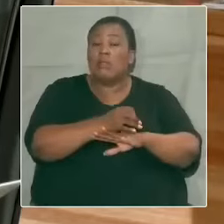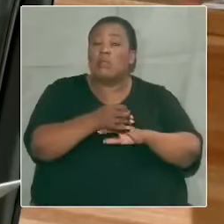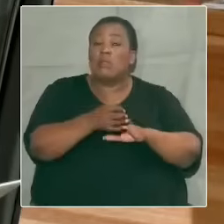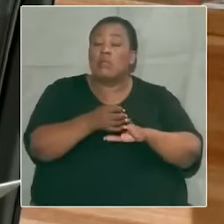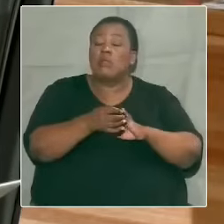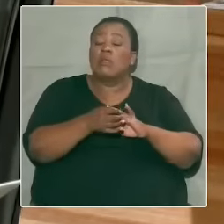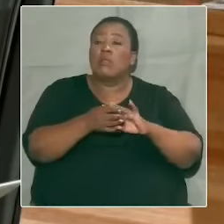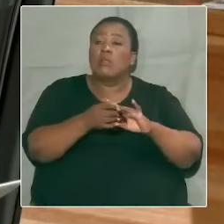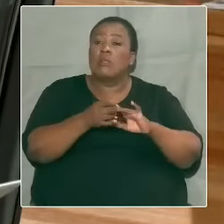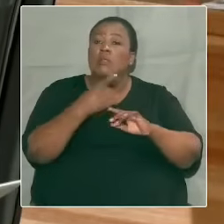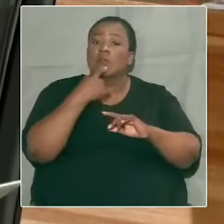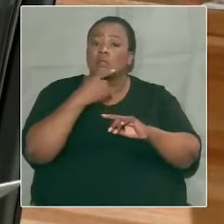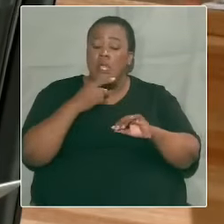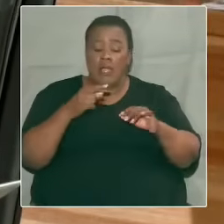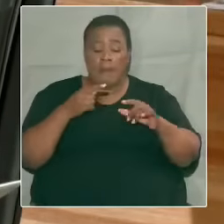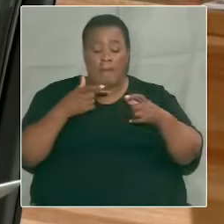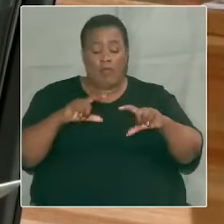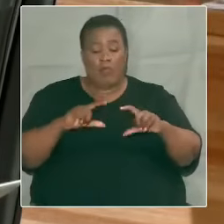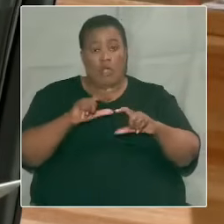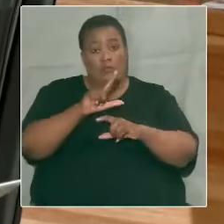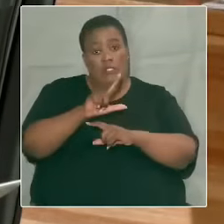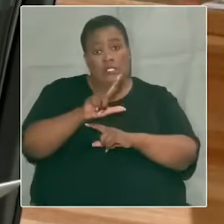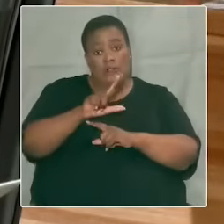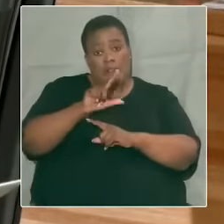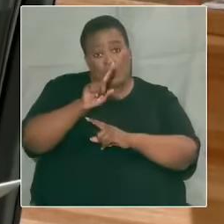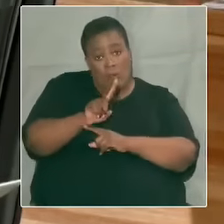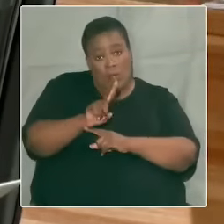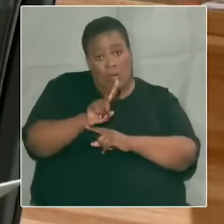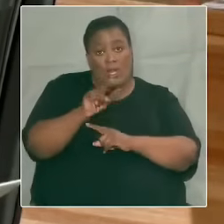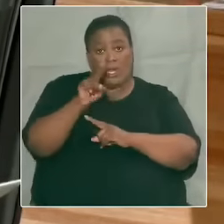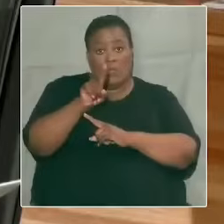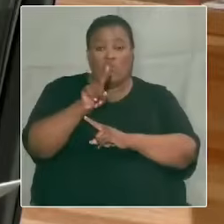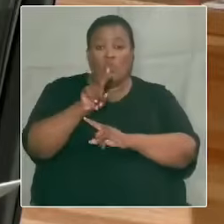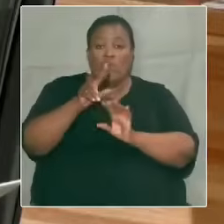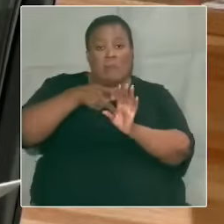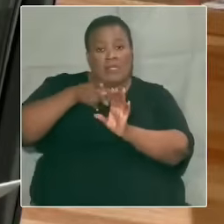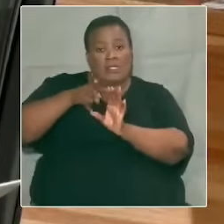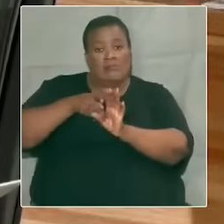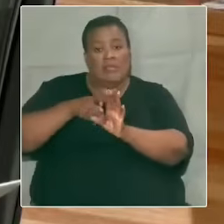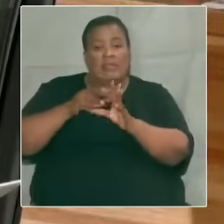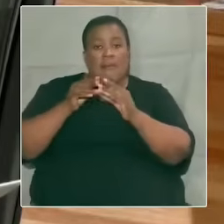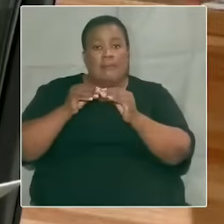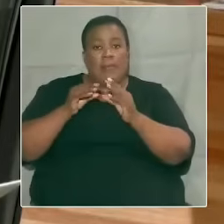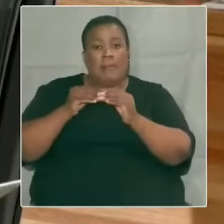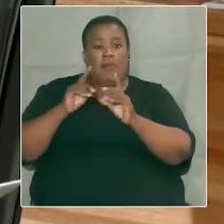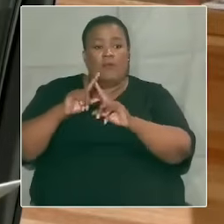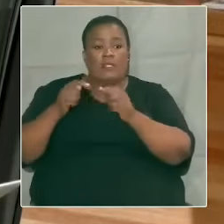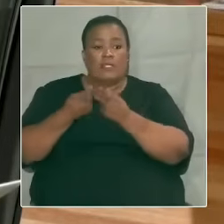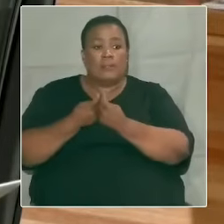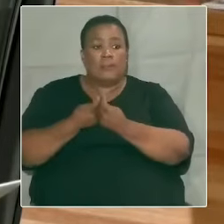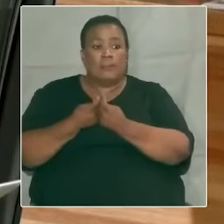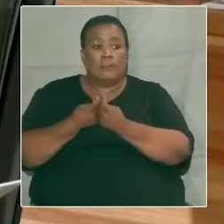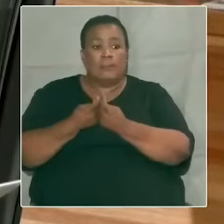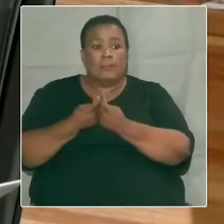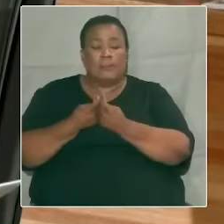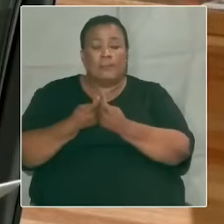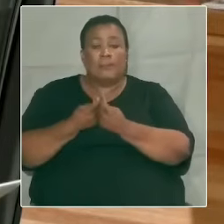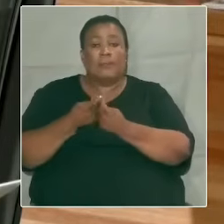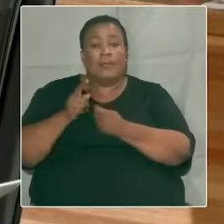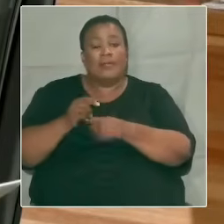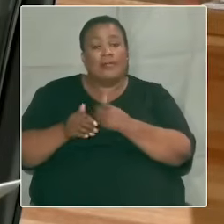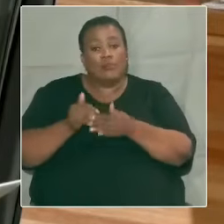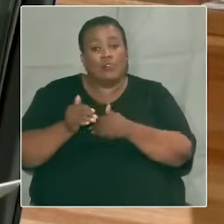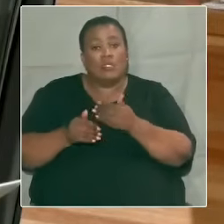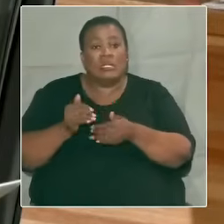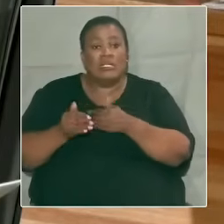71 that you participated as a member of the team in the process that led to the